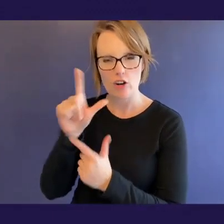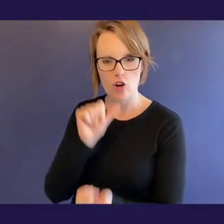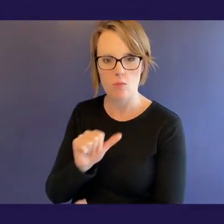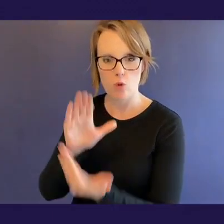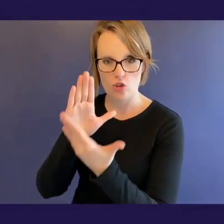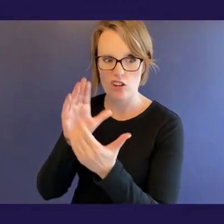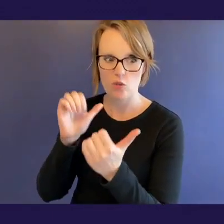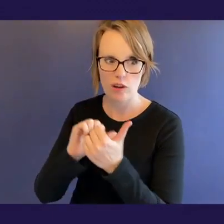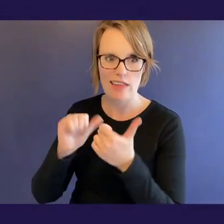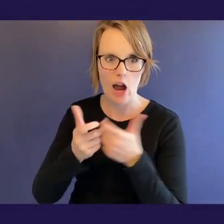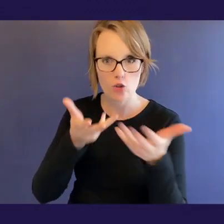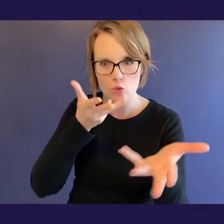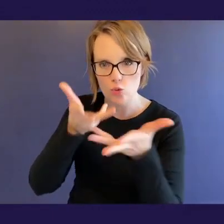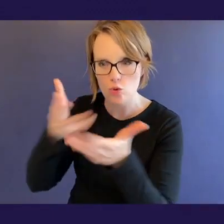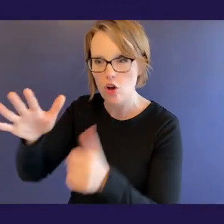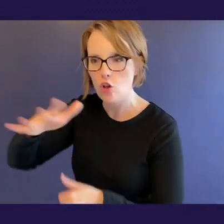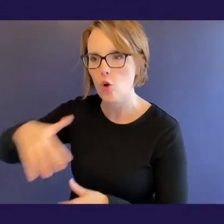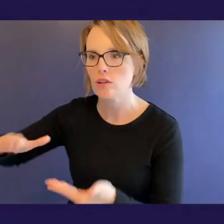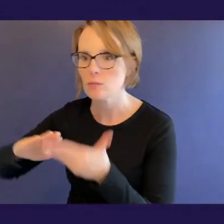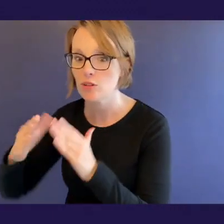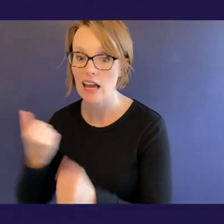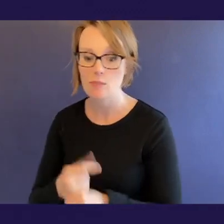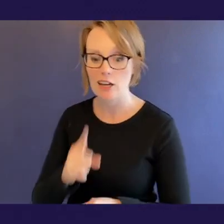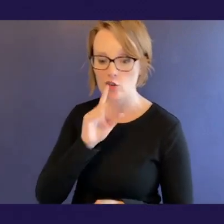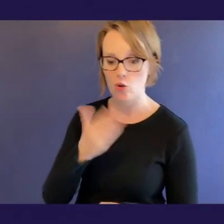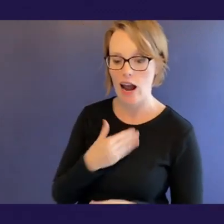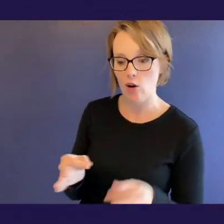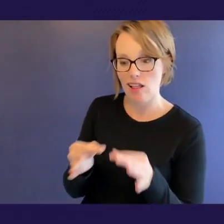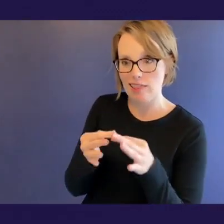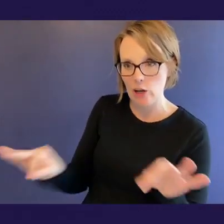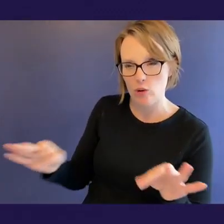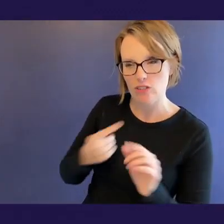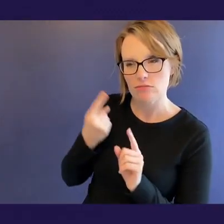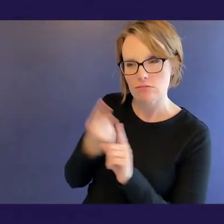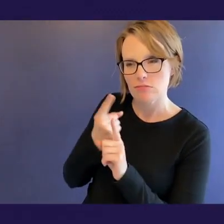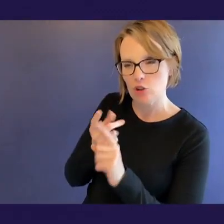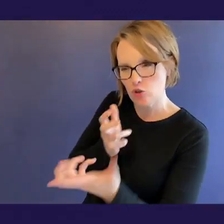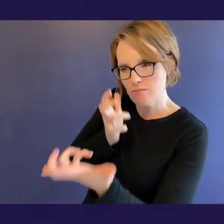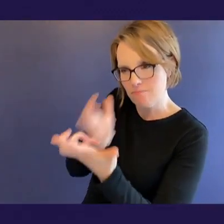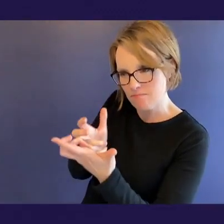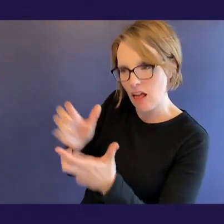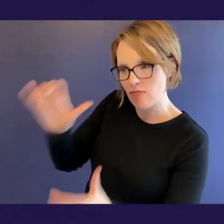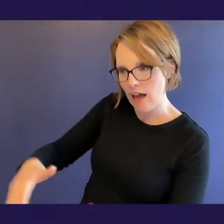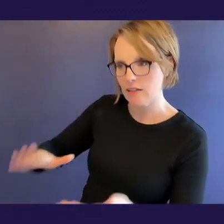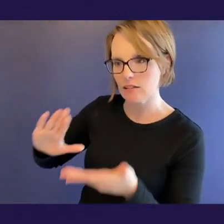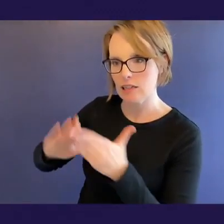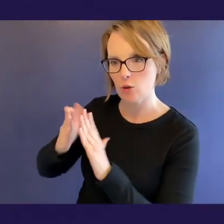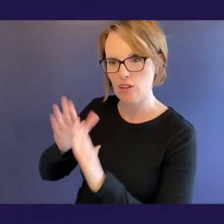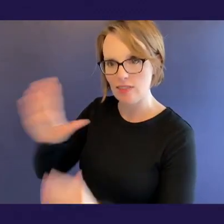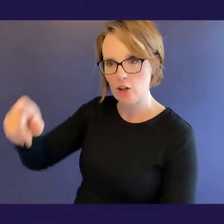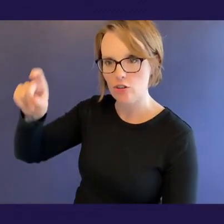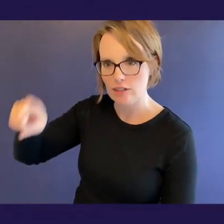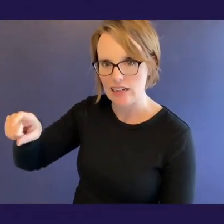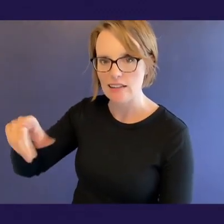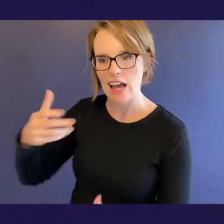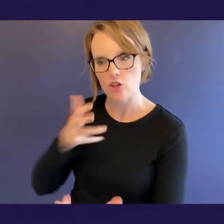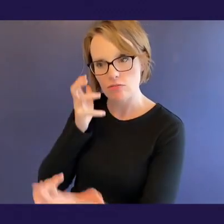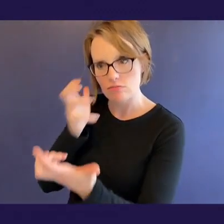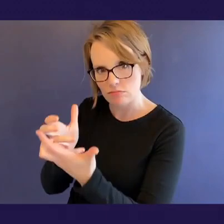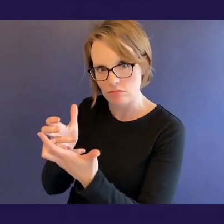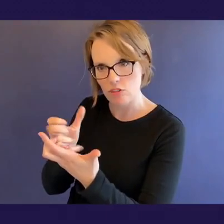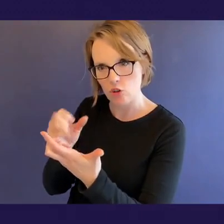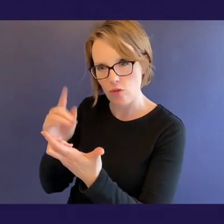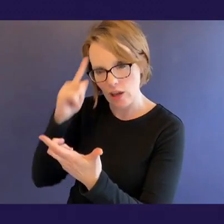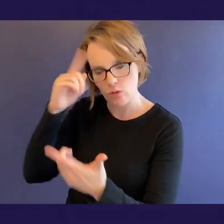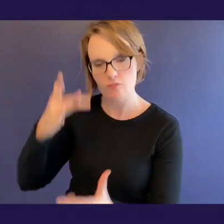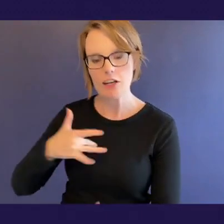and responding with appropriate language, with appropriate media, and even spokespersons or people that